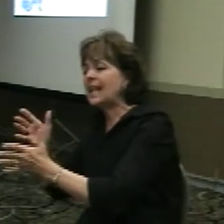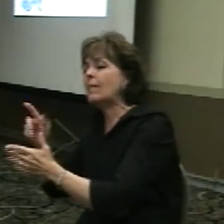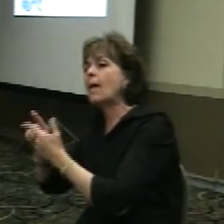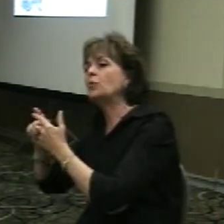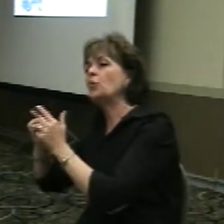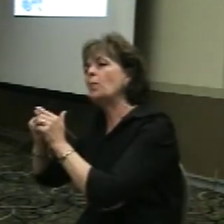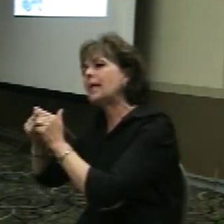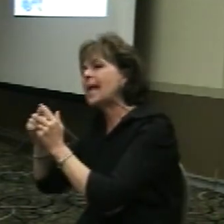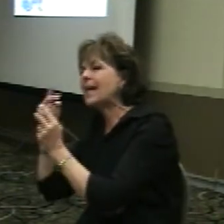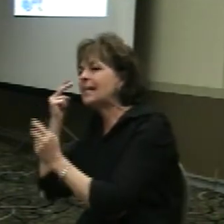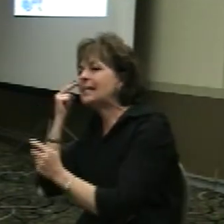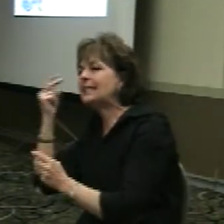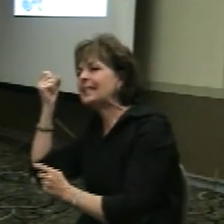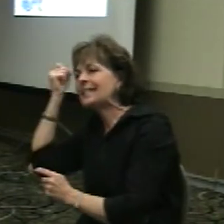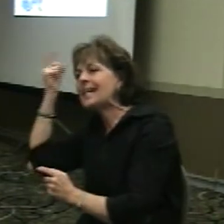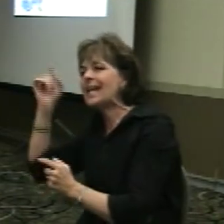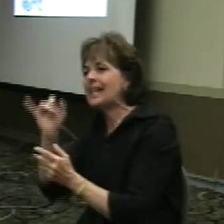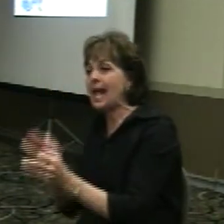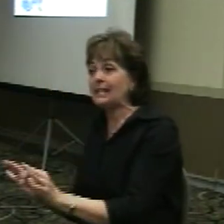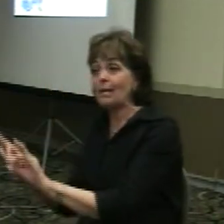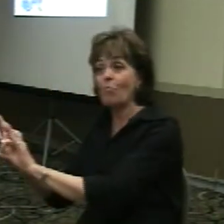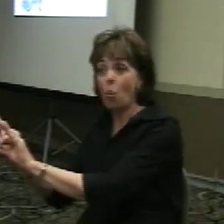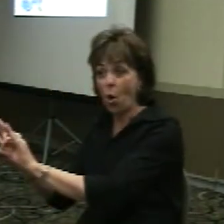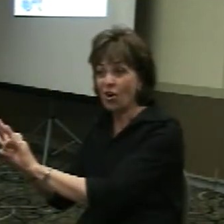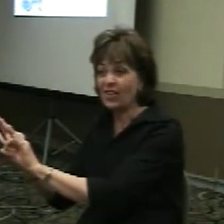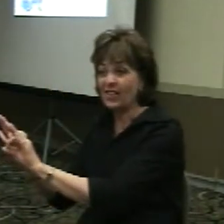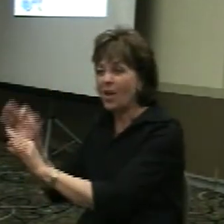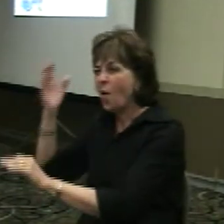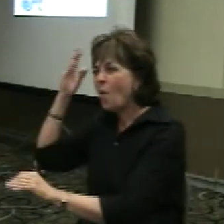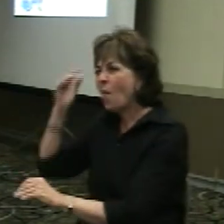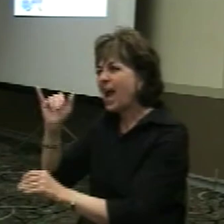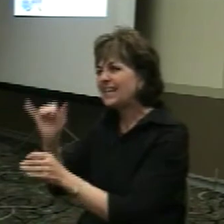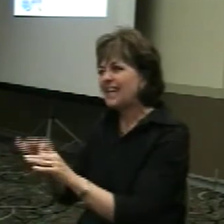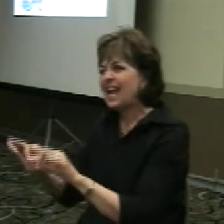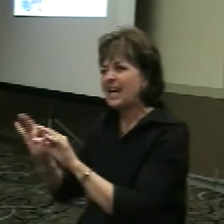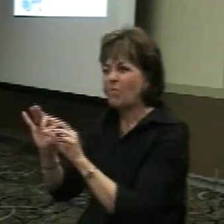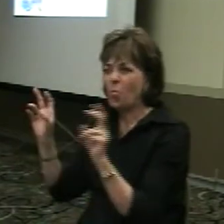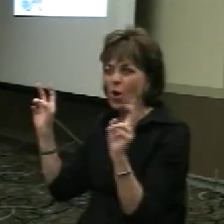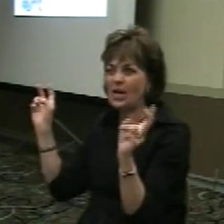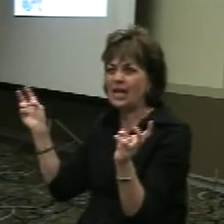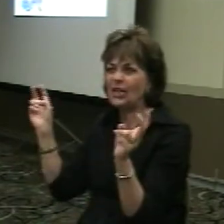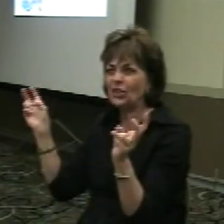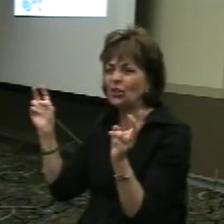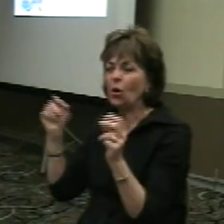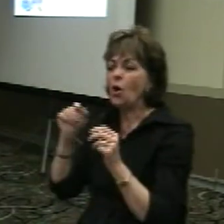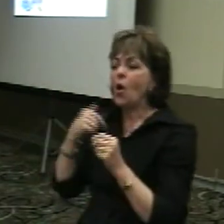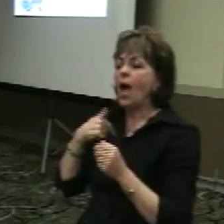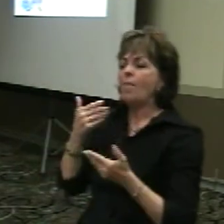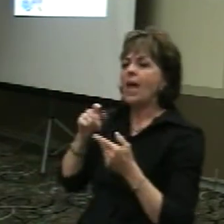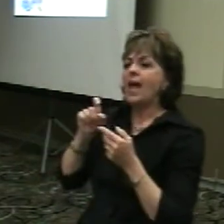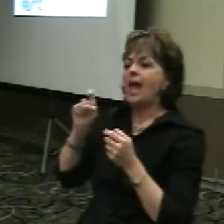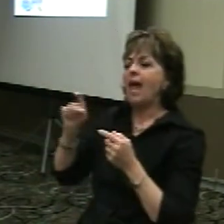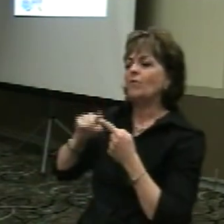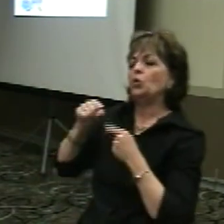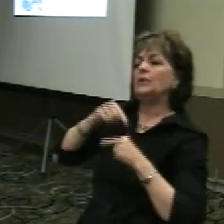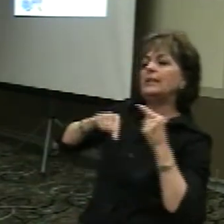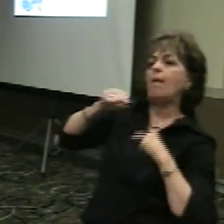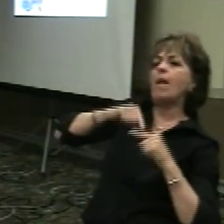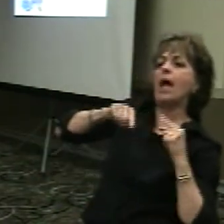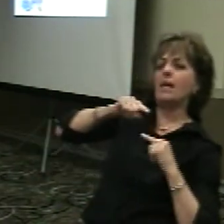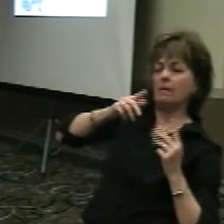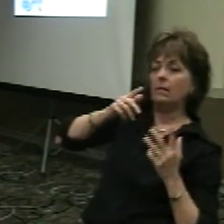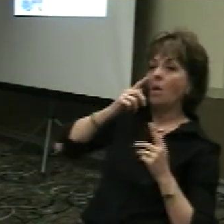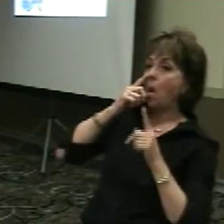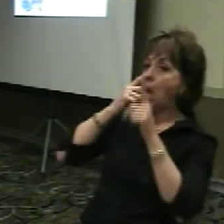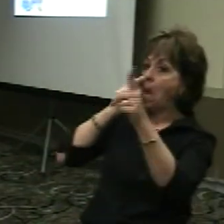even begin to see that that could be important. Why is that an important issue? So I may have to step back some in terms of an issue.